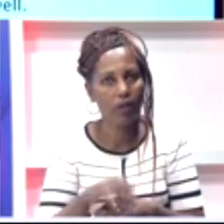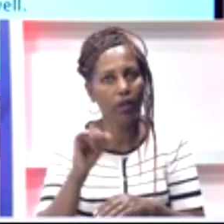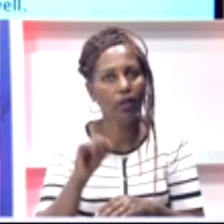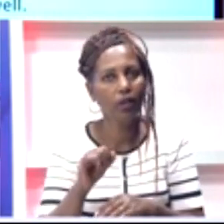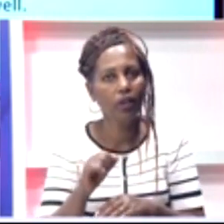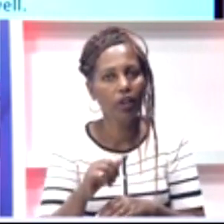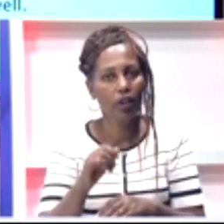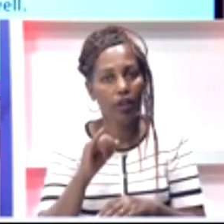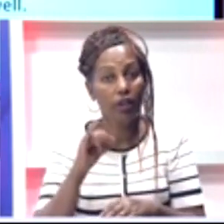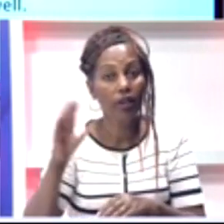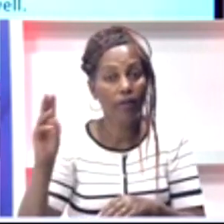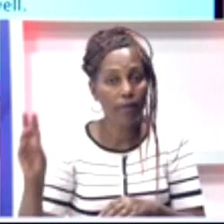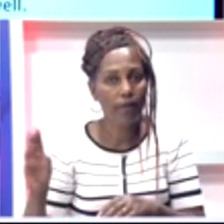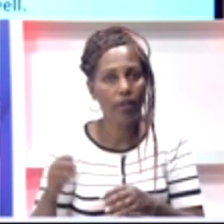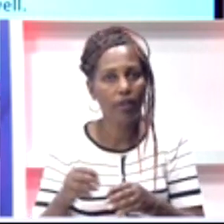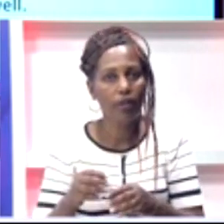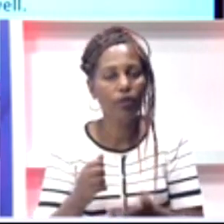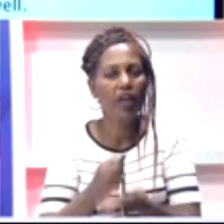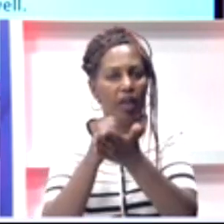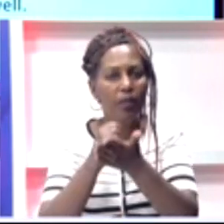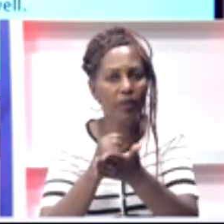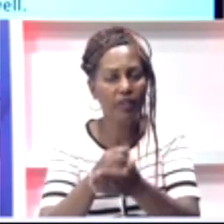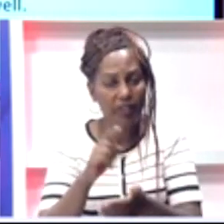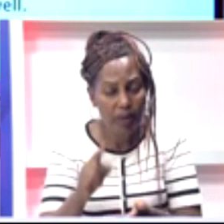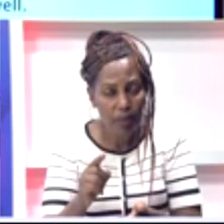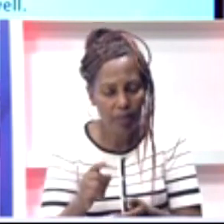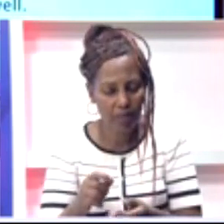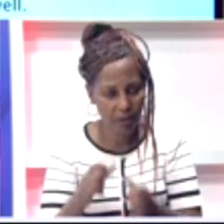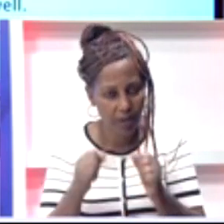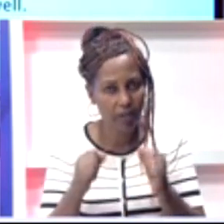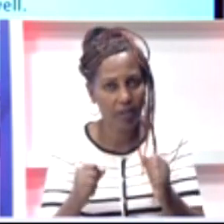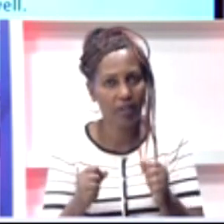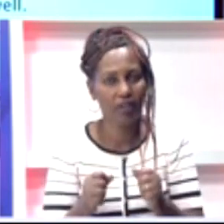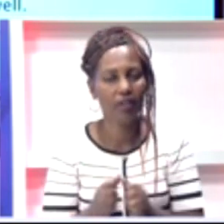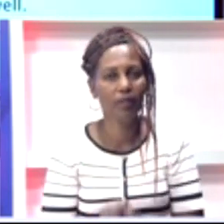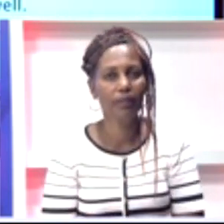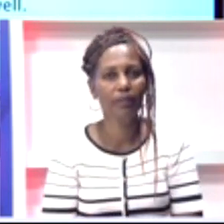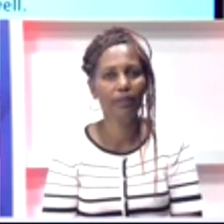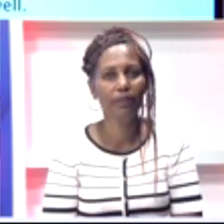Certainly, quite sure, absolutely, and other certainty expressions.